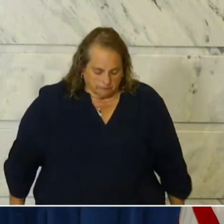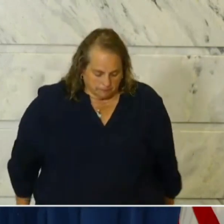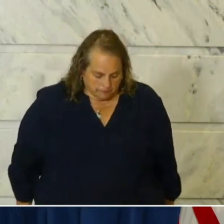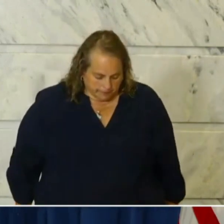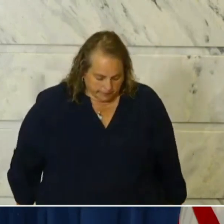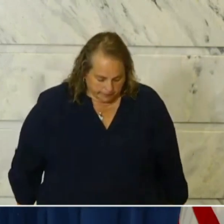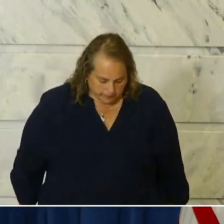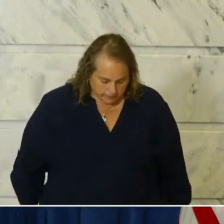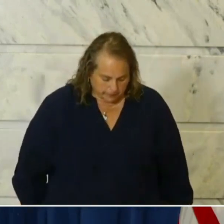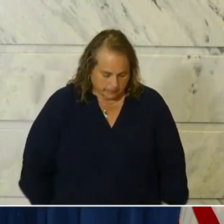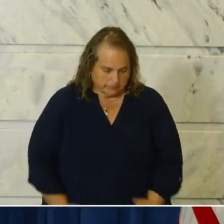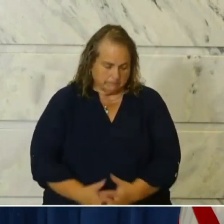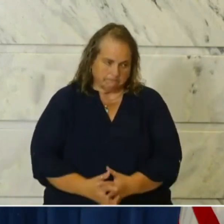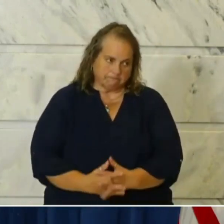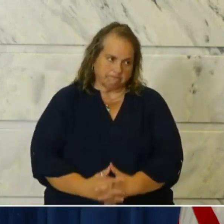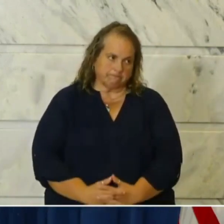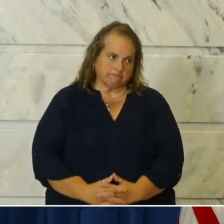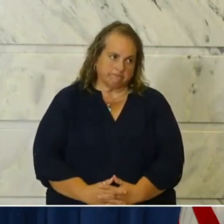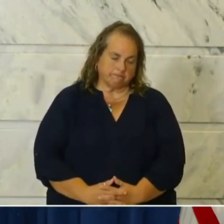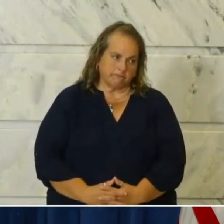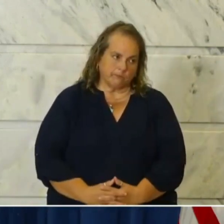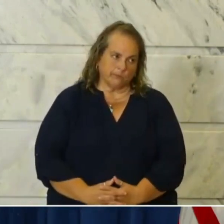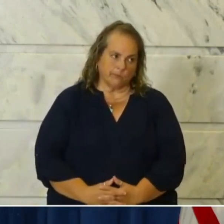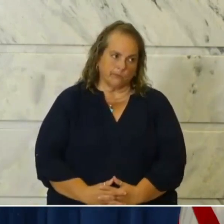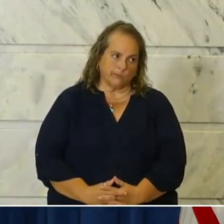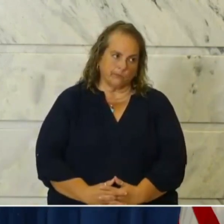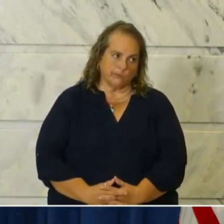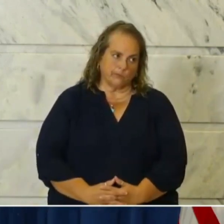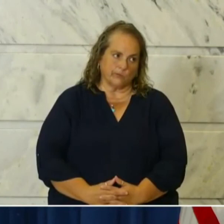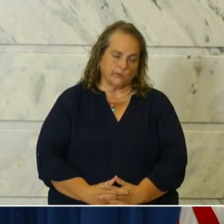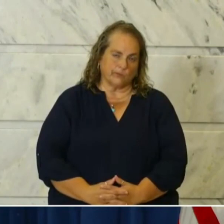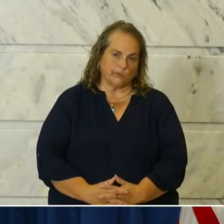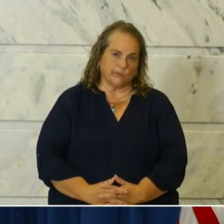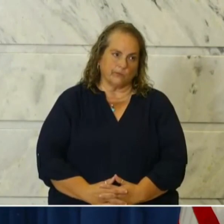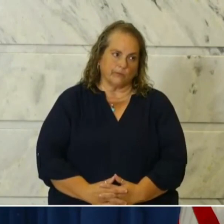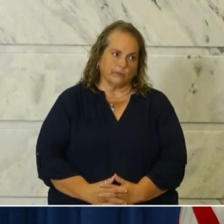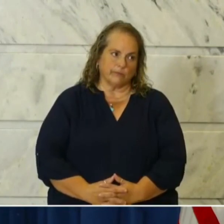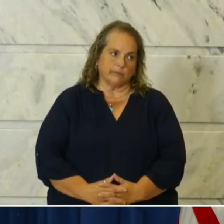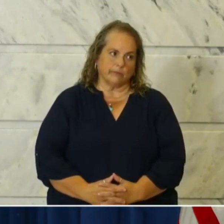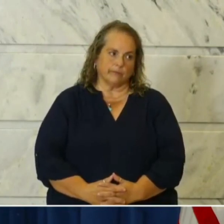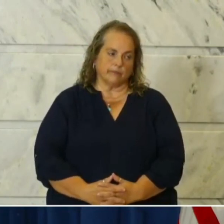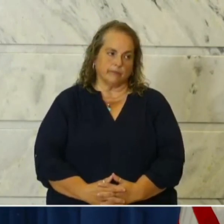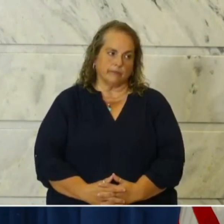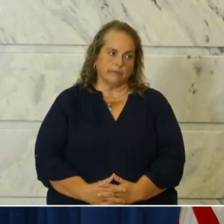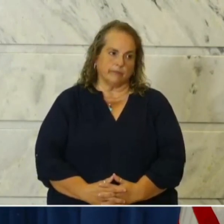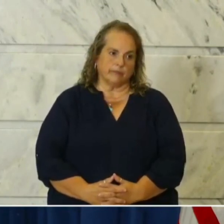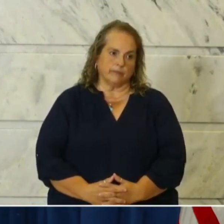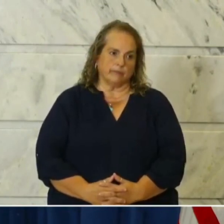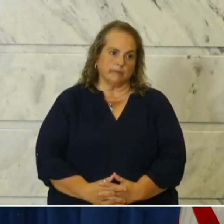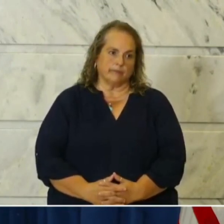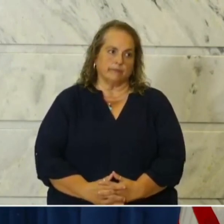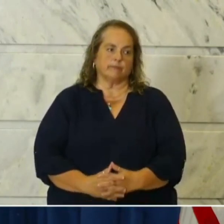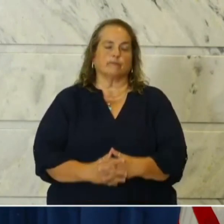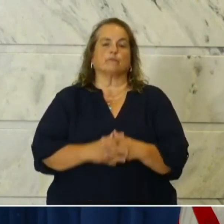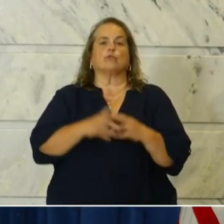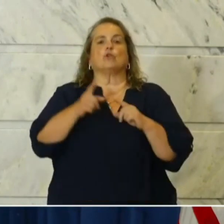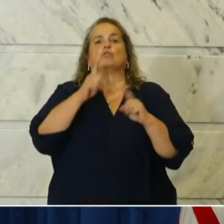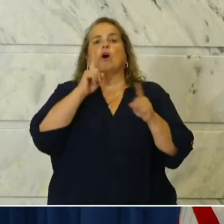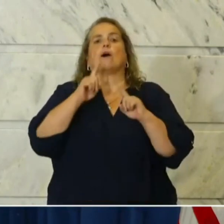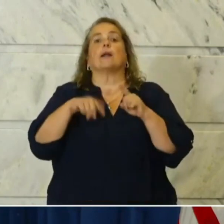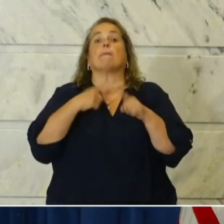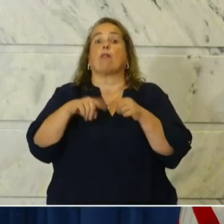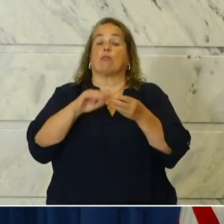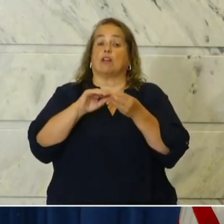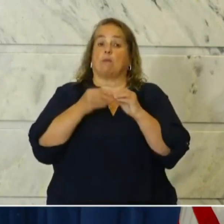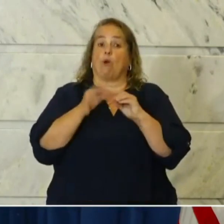we're seeing increases there. But when we're talking about school-age children, maybe more so kindergarten through 12, 6 through 18, what are the